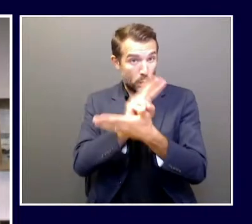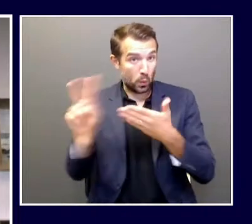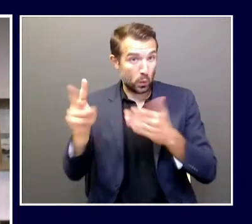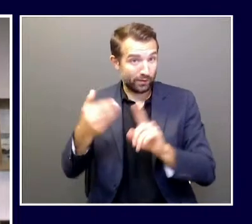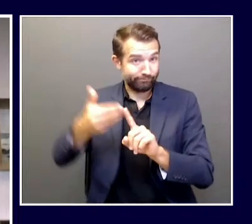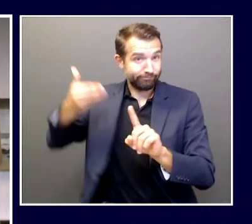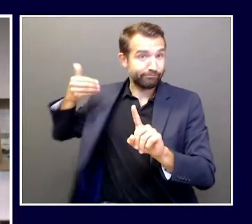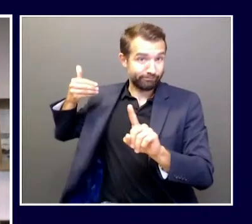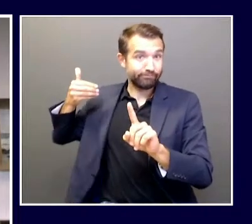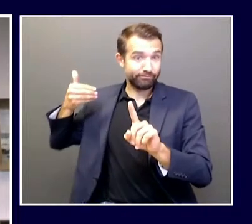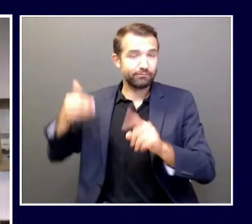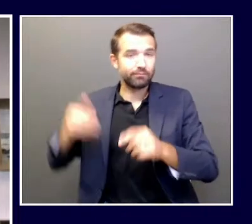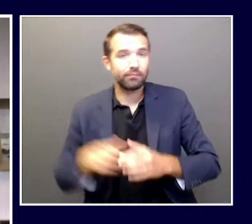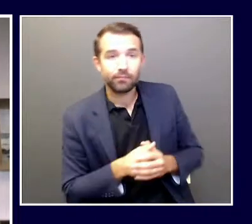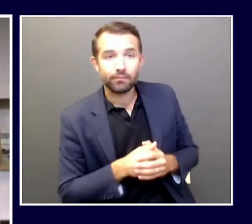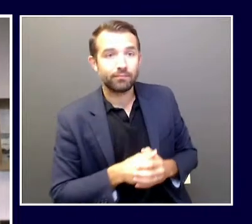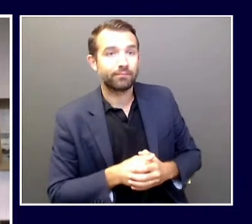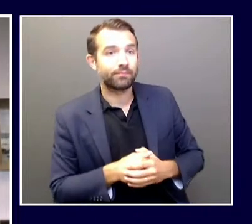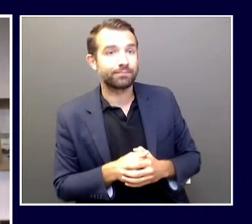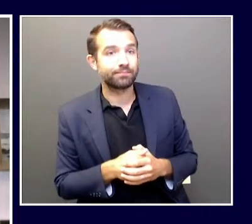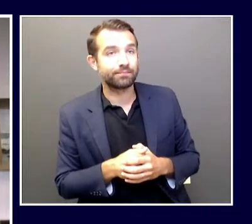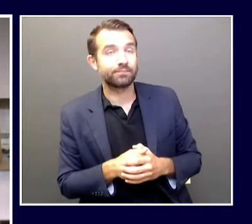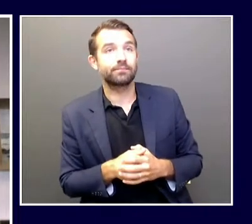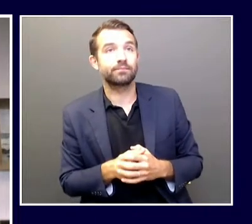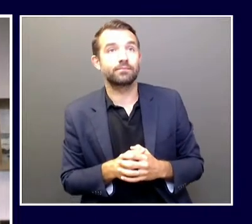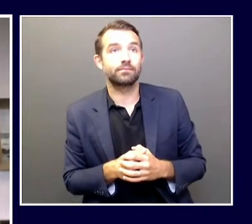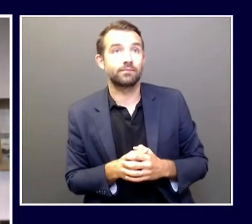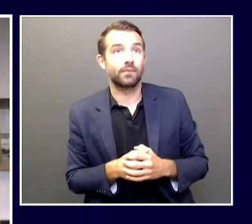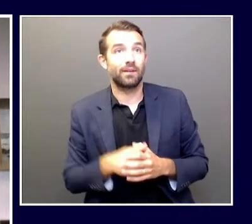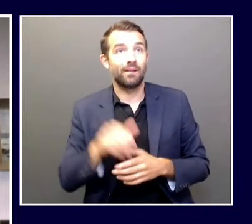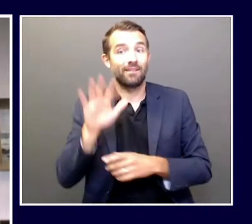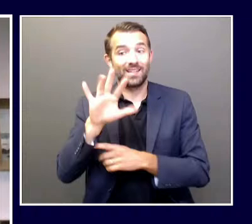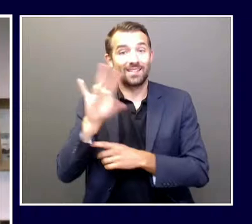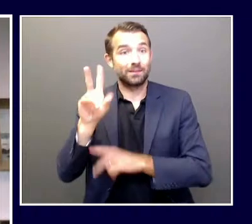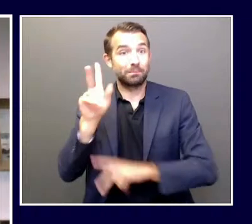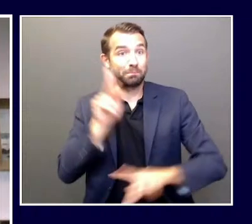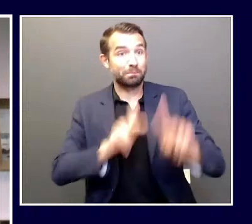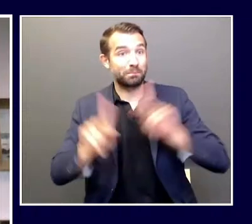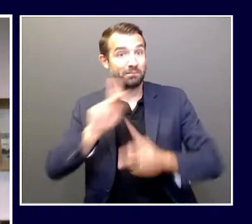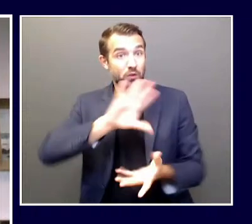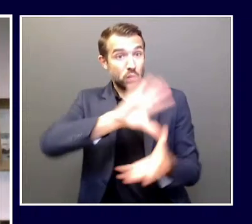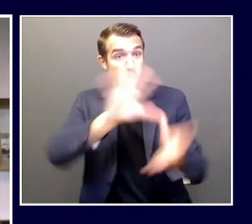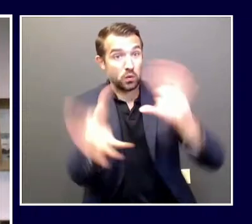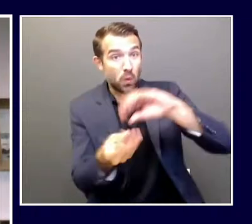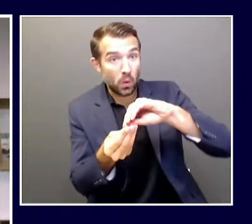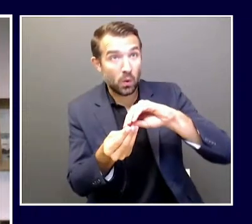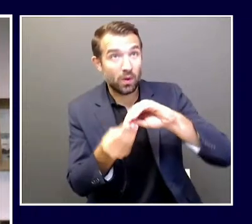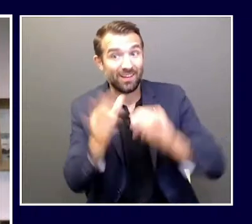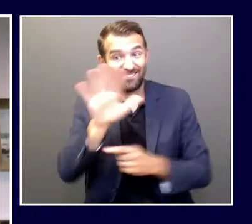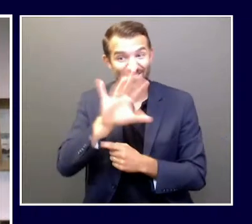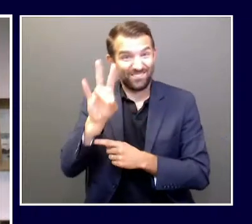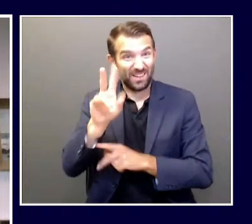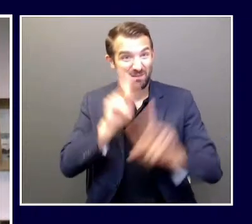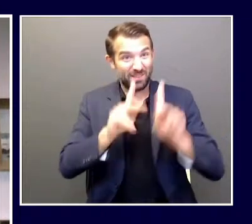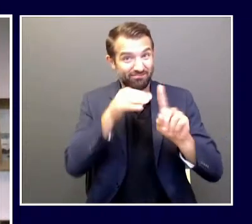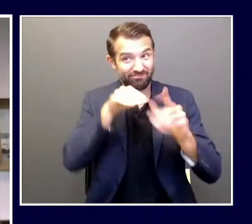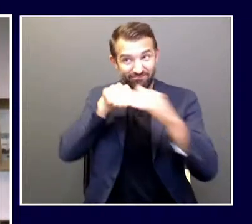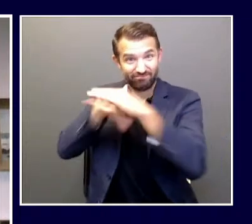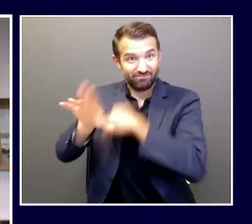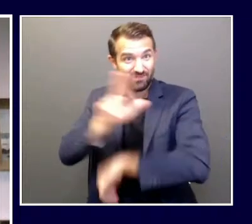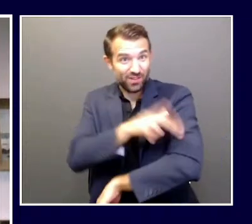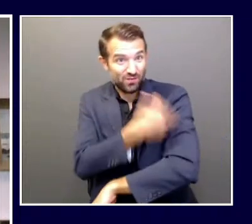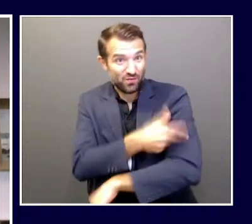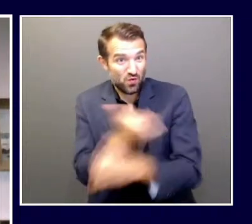were 57 people with COVID-19 in total in Maine hospitals. Today, there